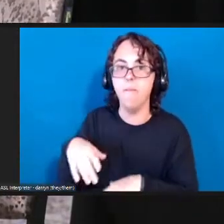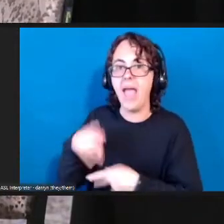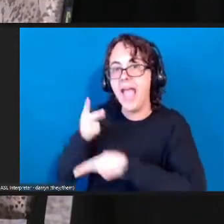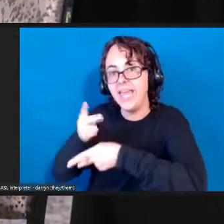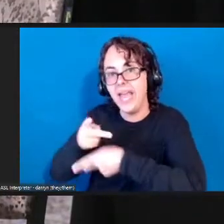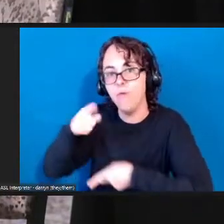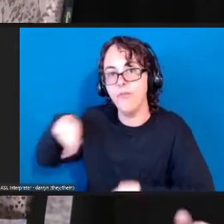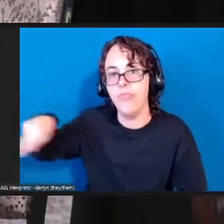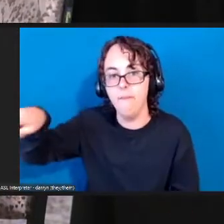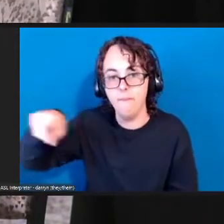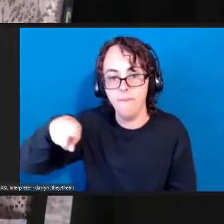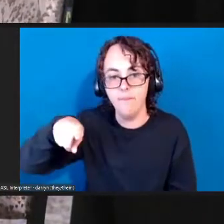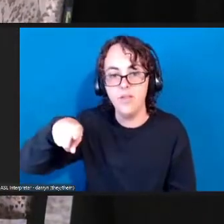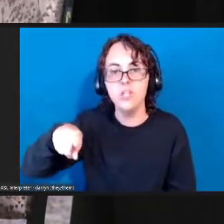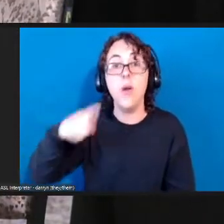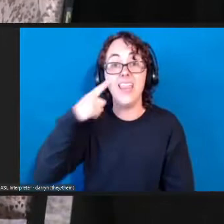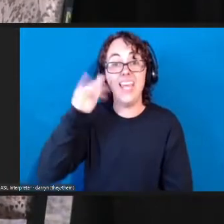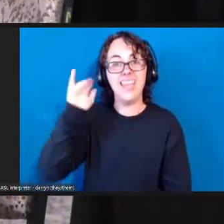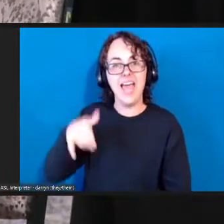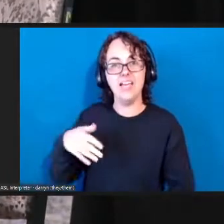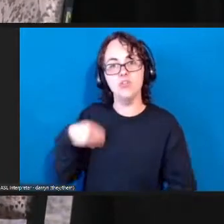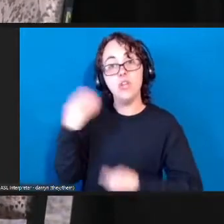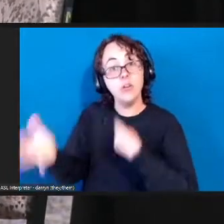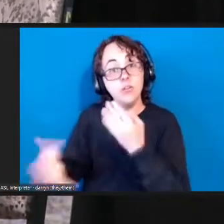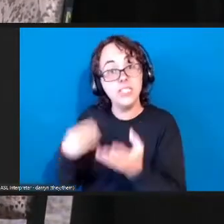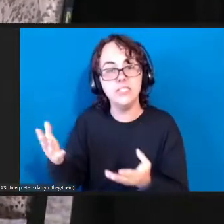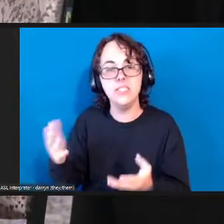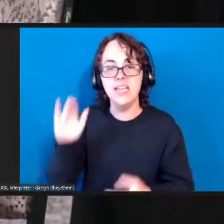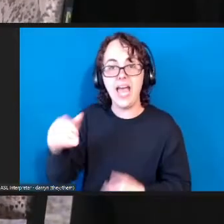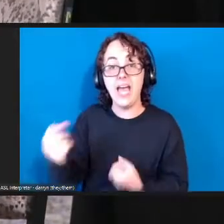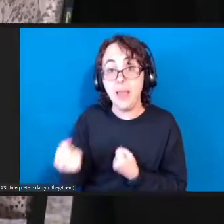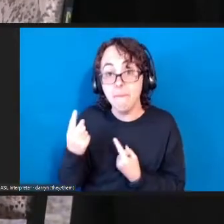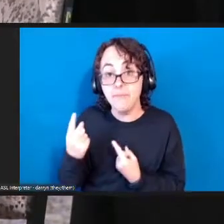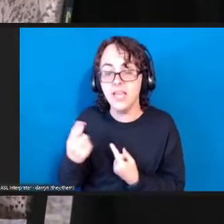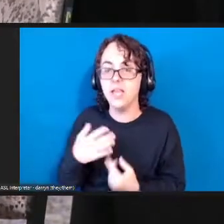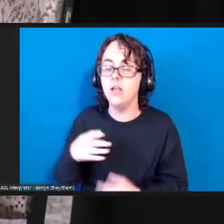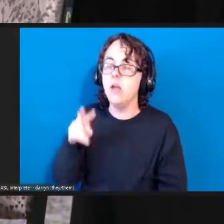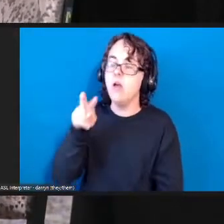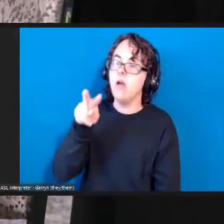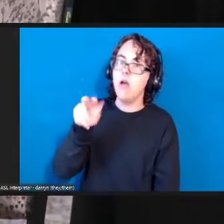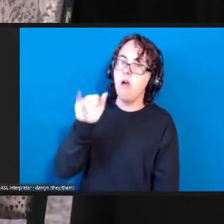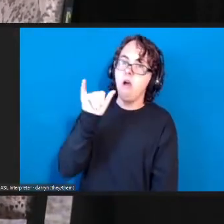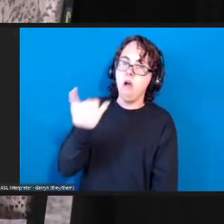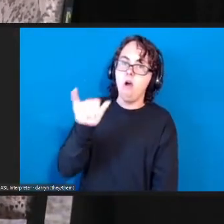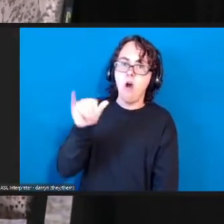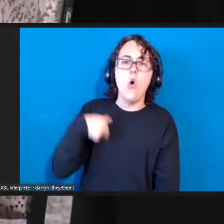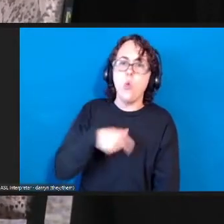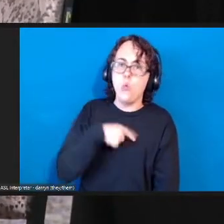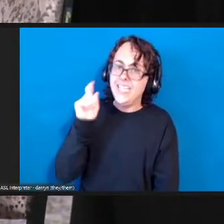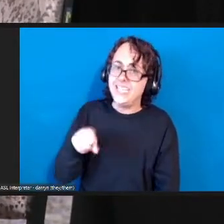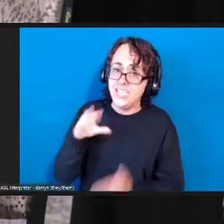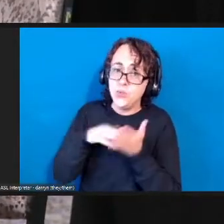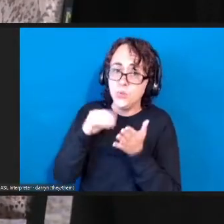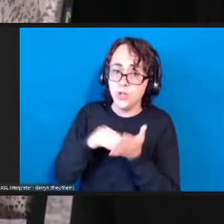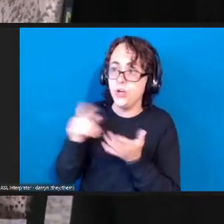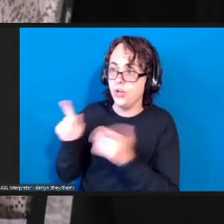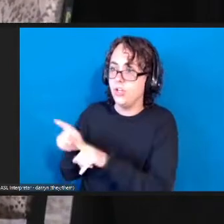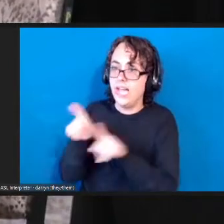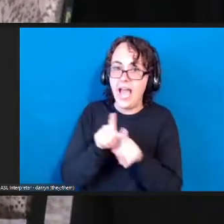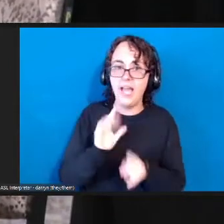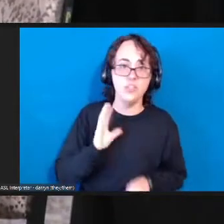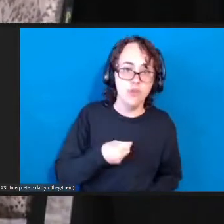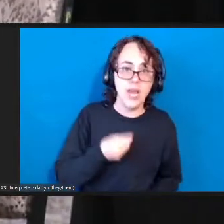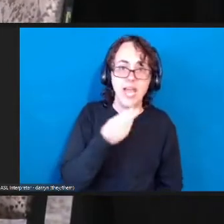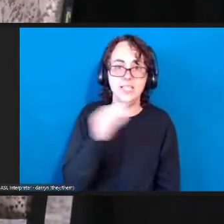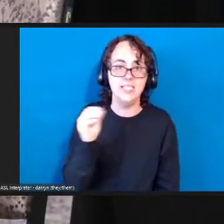generosity and that kind of empathy is something that we have to learn as transgender nonconforming folks who are living